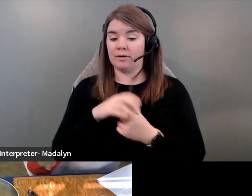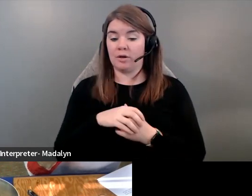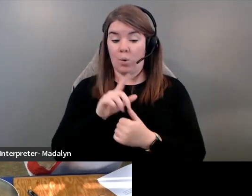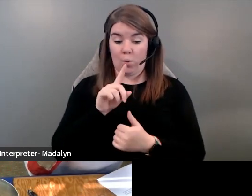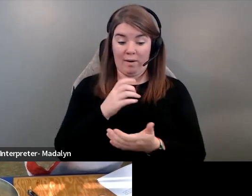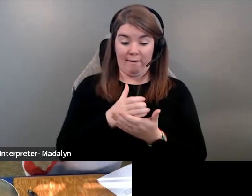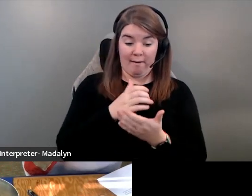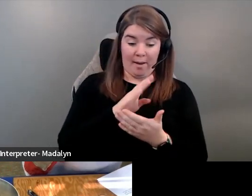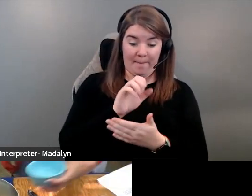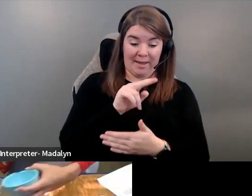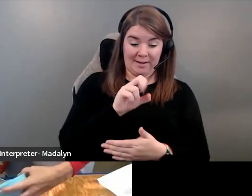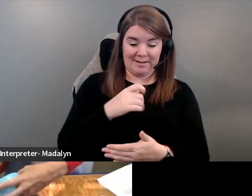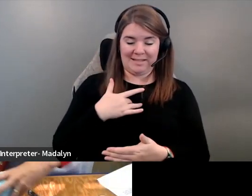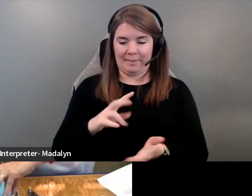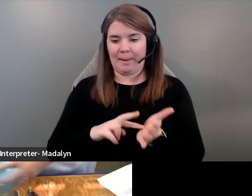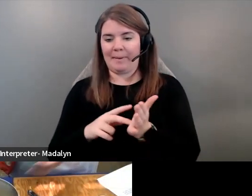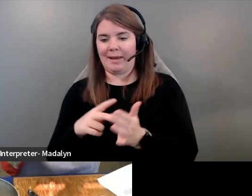2 cups of water,